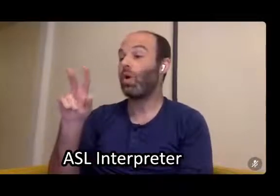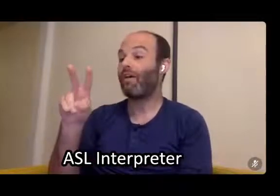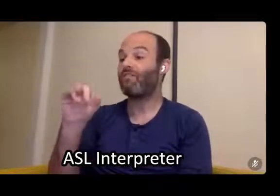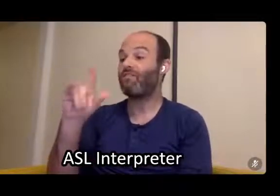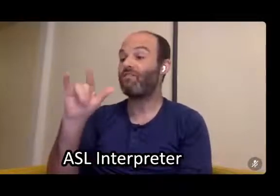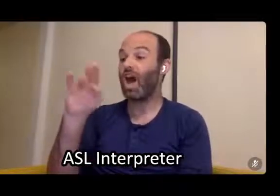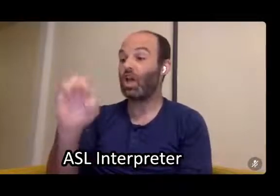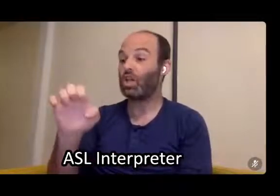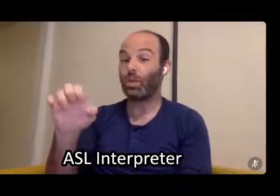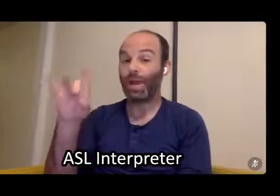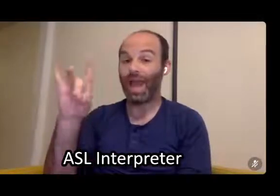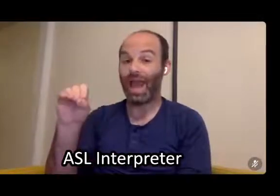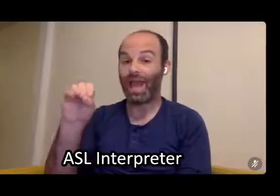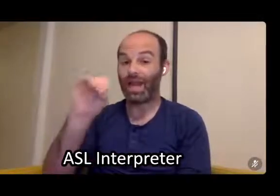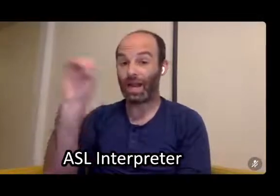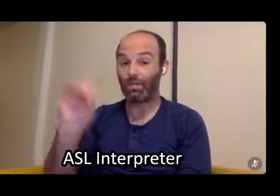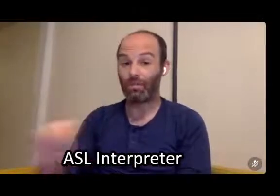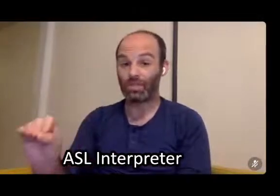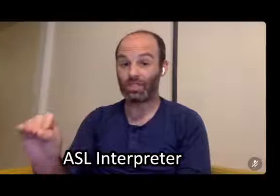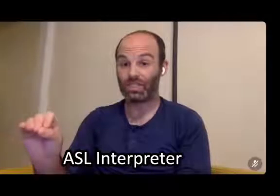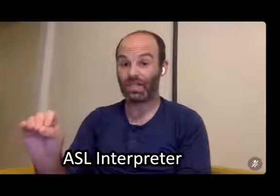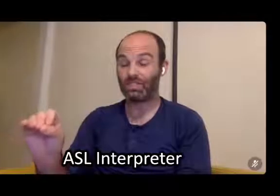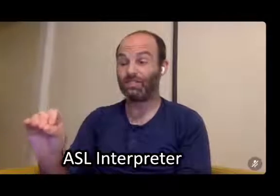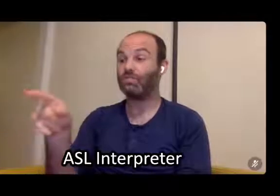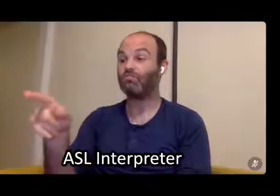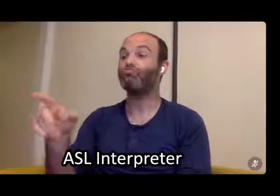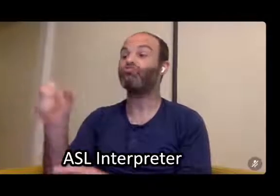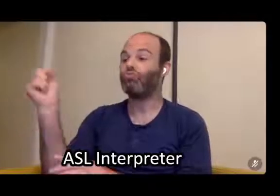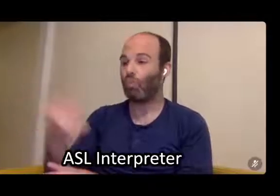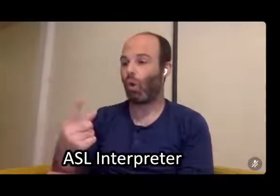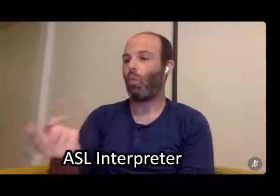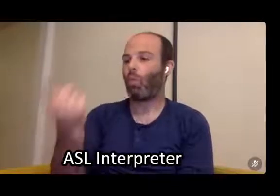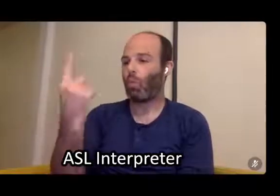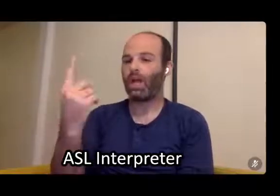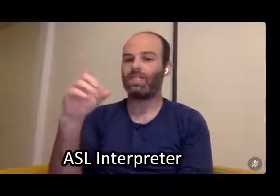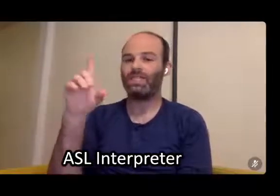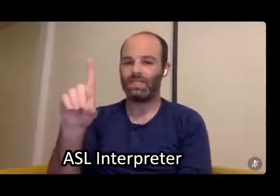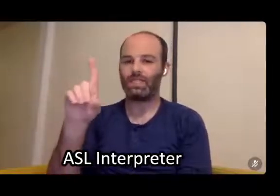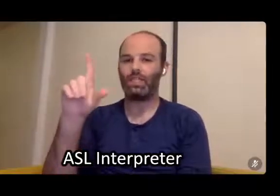Hey, Google, roll 1d20.